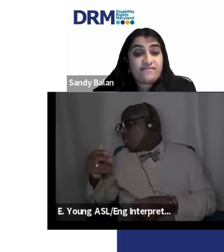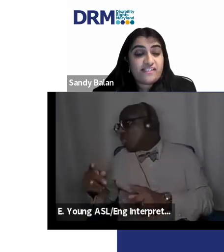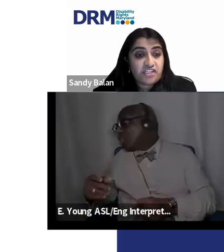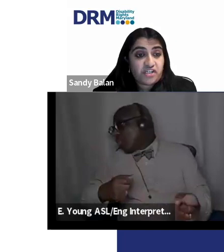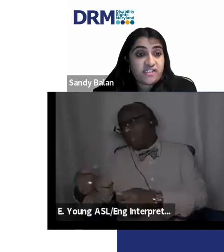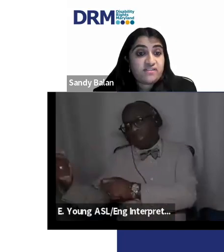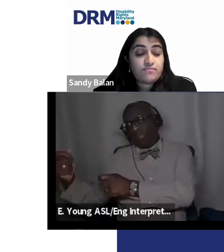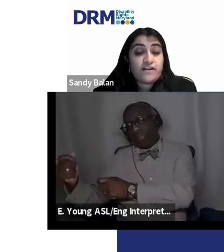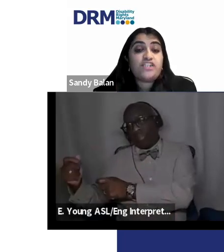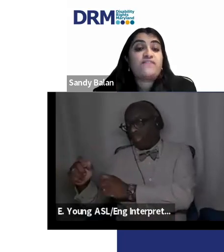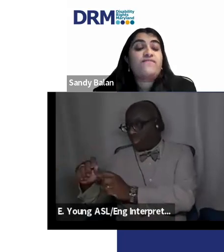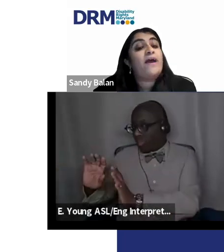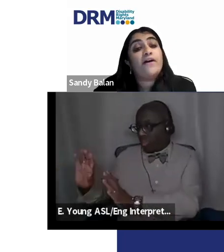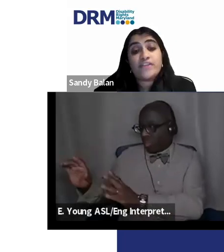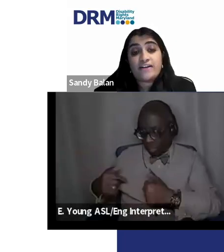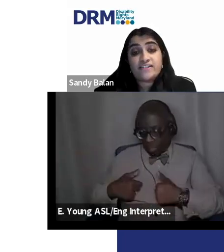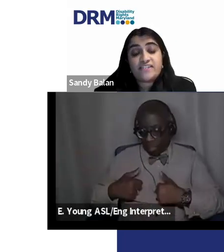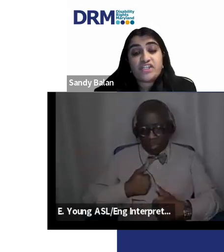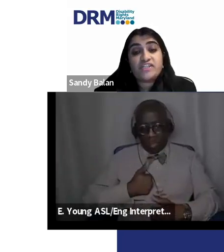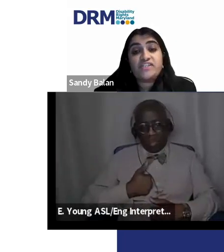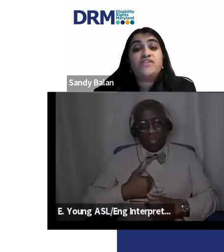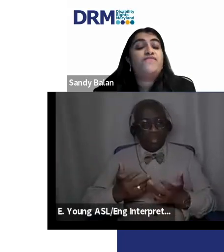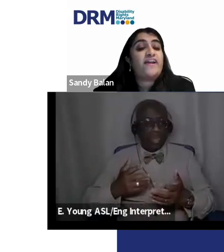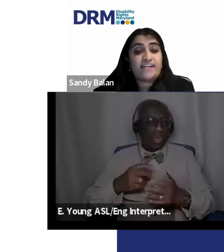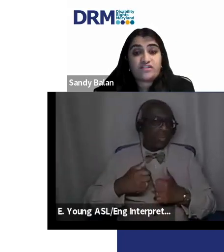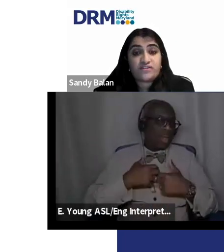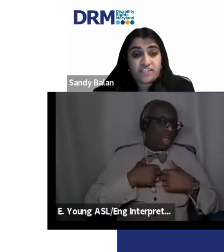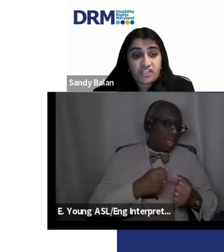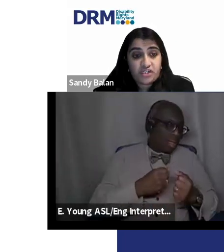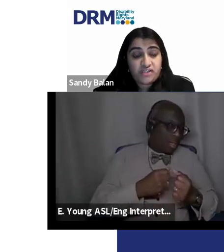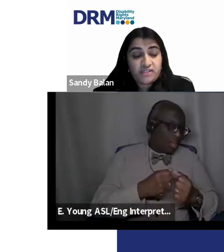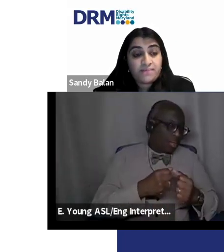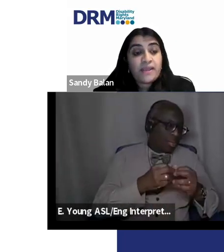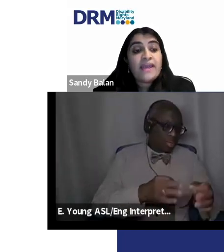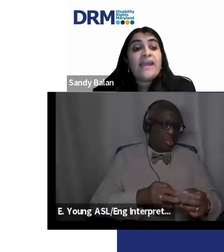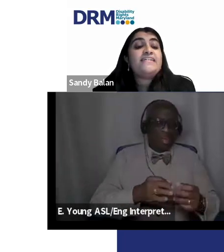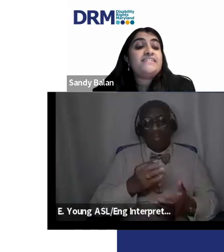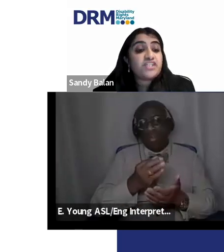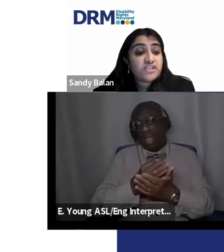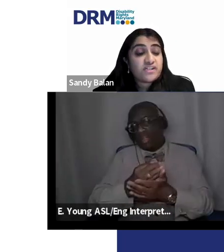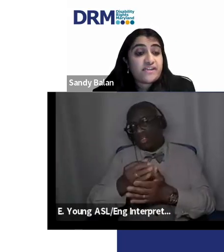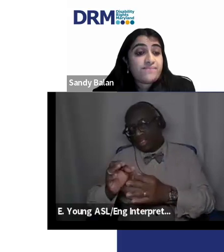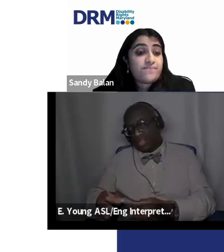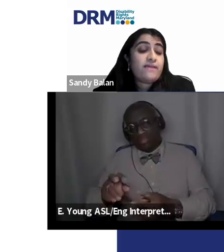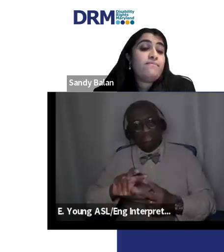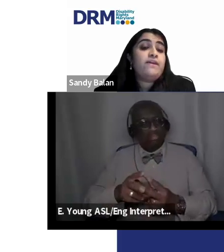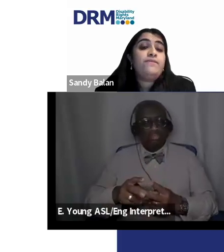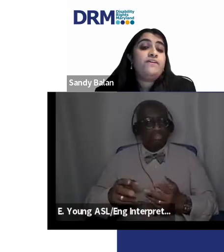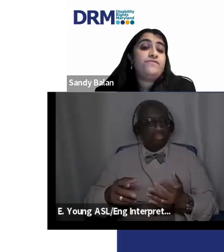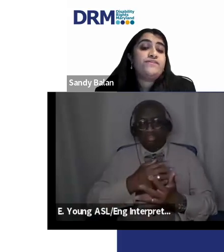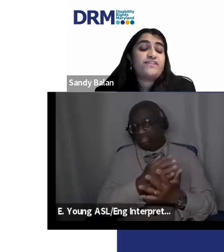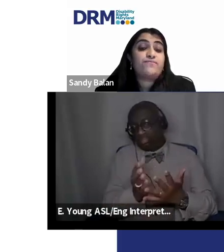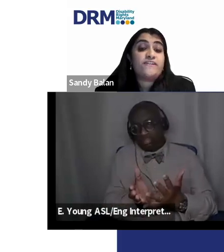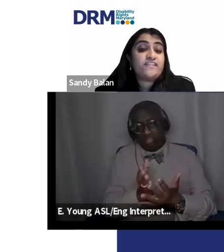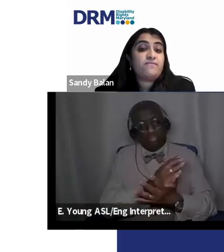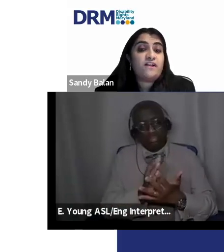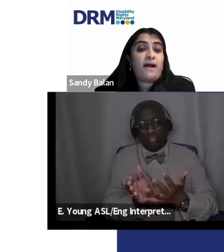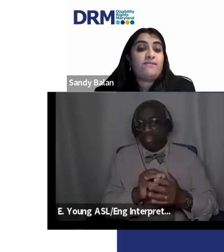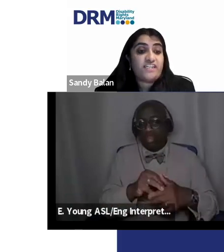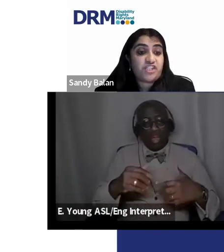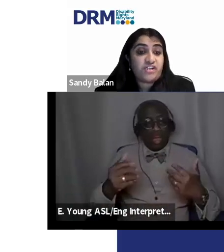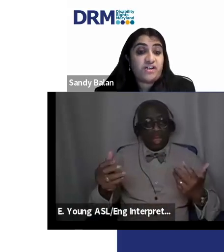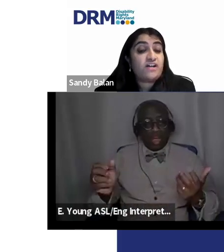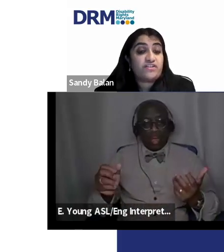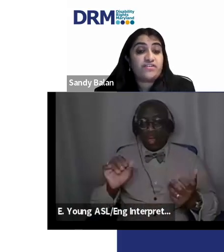a variety of decisions, ranging from healthcare decisions to financial decisions. And additionally, it may be used as a